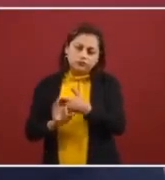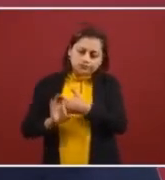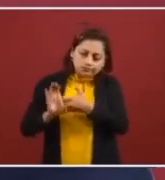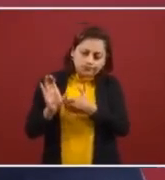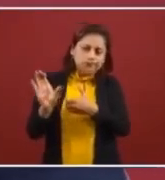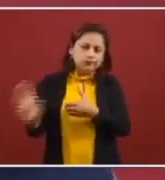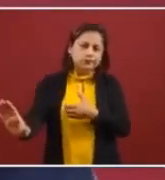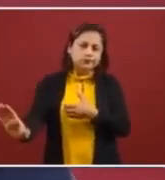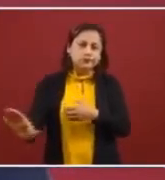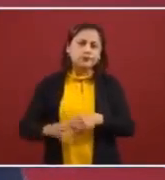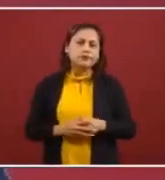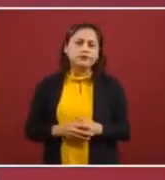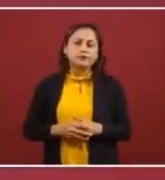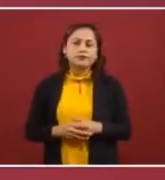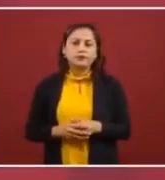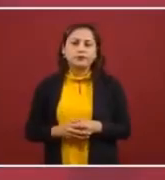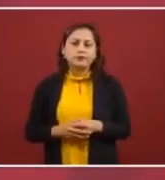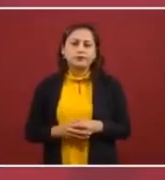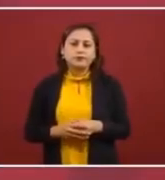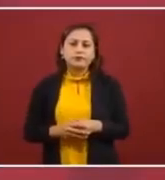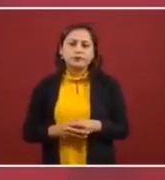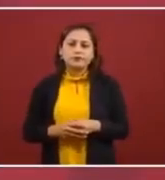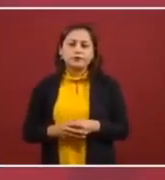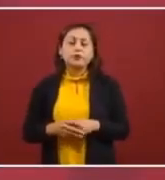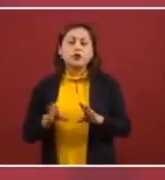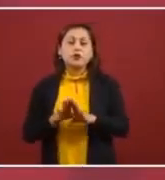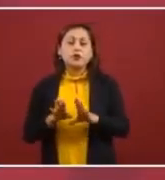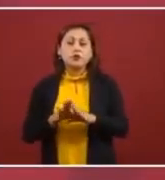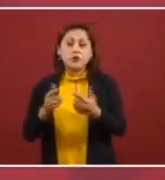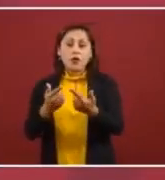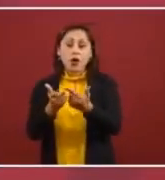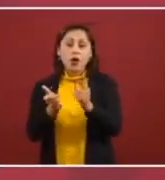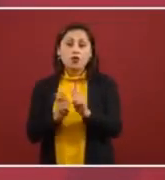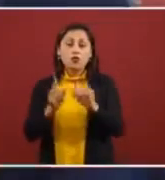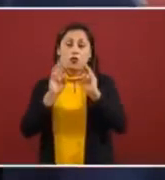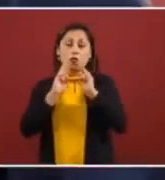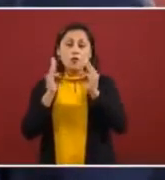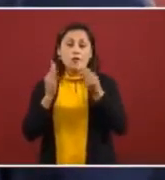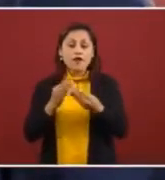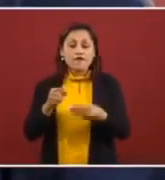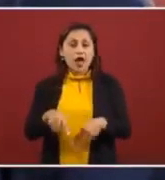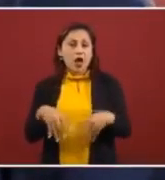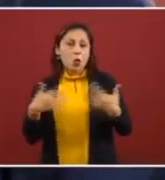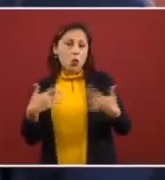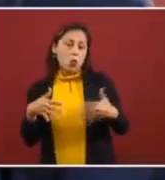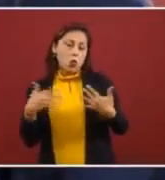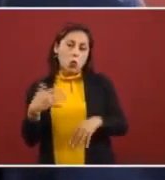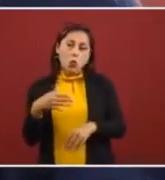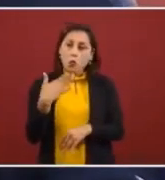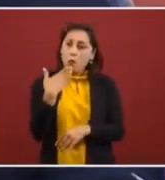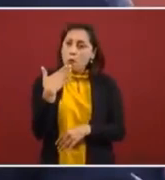That it not be seen a motive for prestige